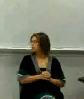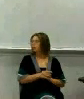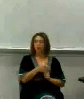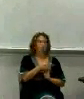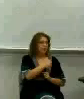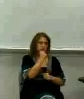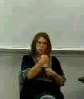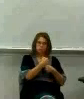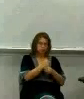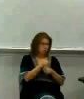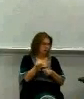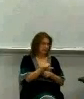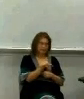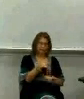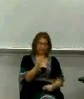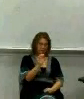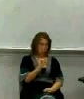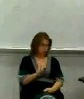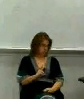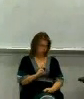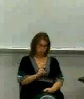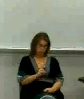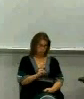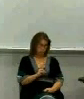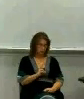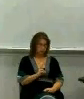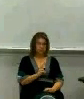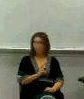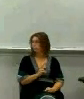don't generate any oxygen.